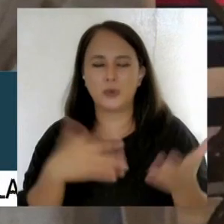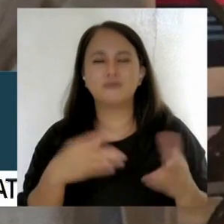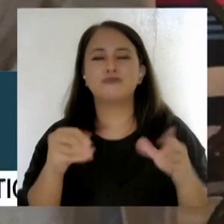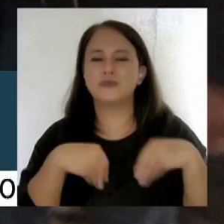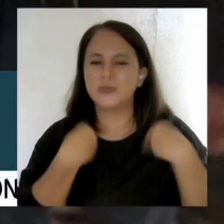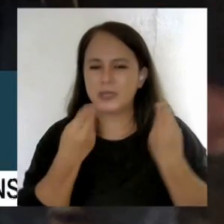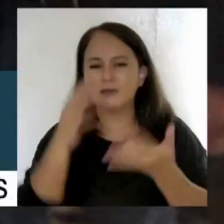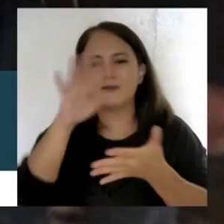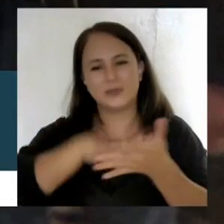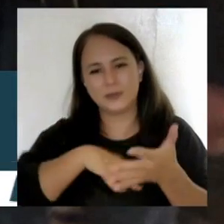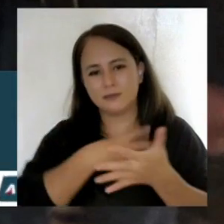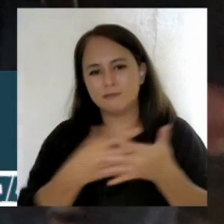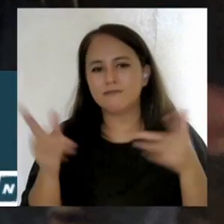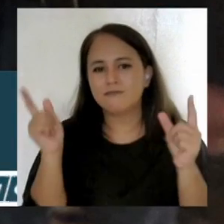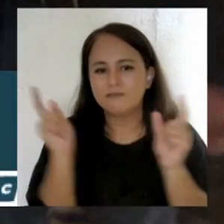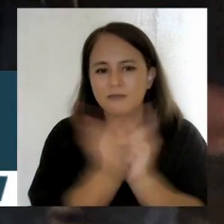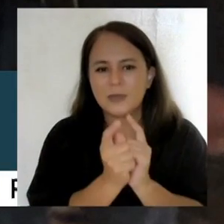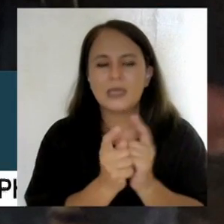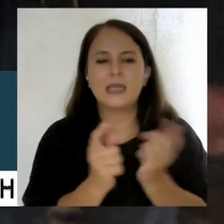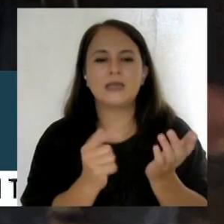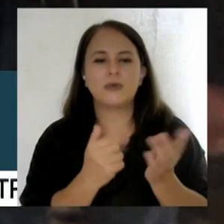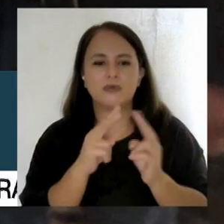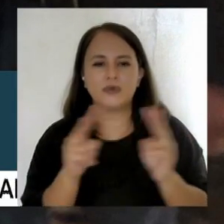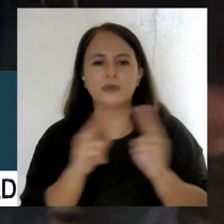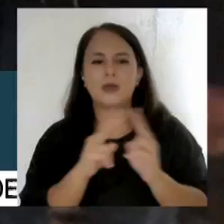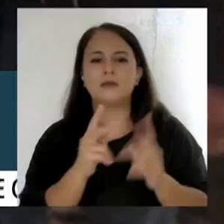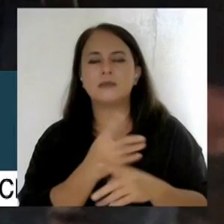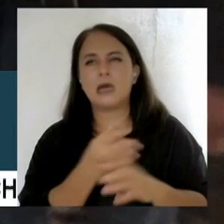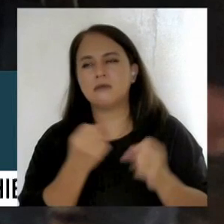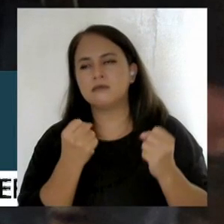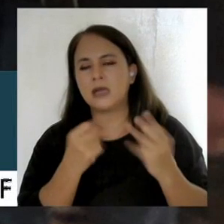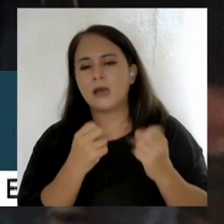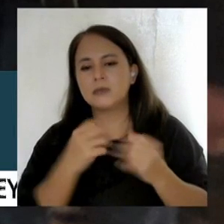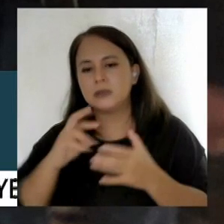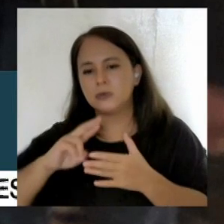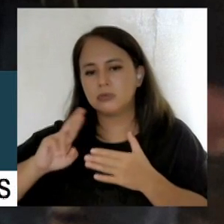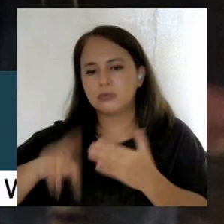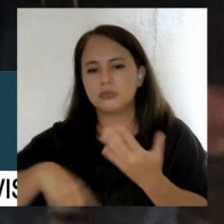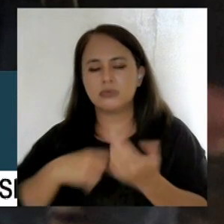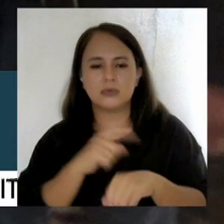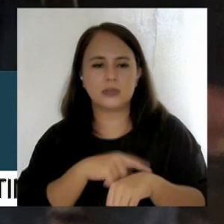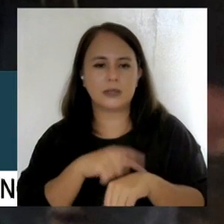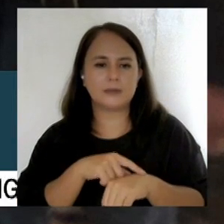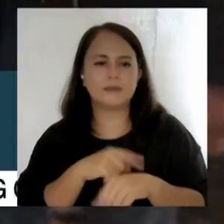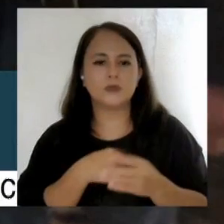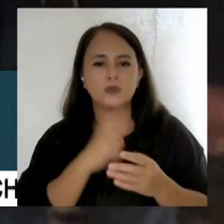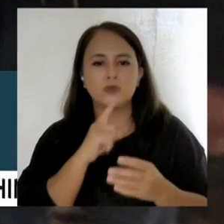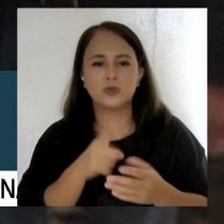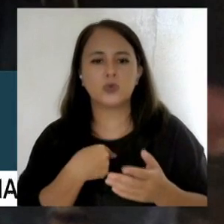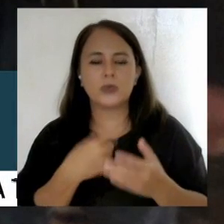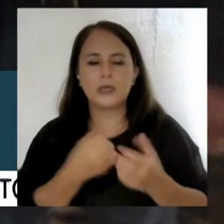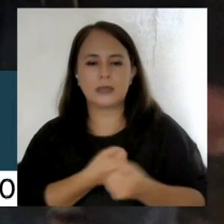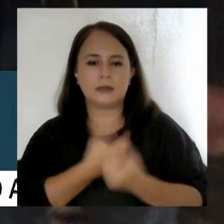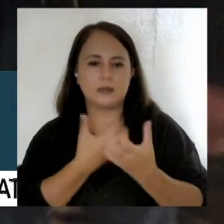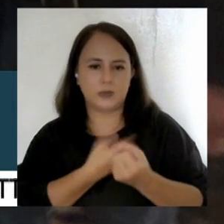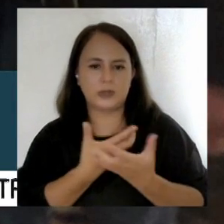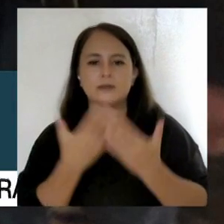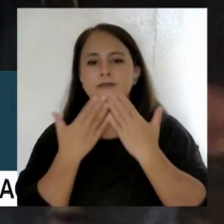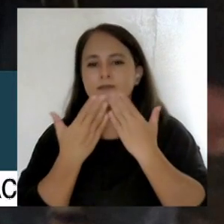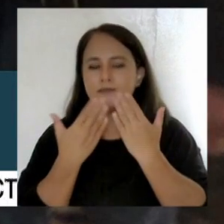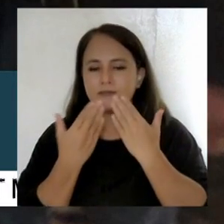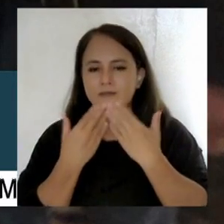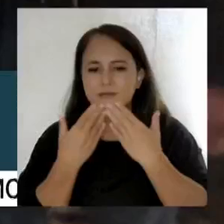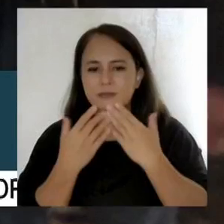meet him, and it was a very productive time. We get to really express our gratitude to